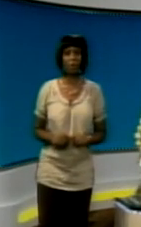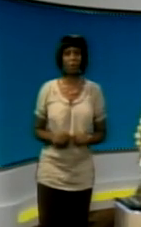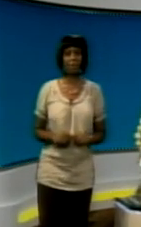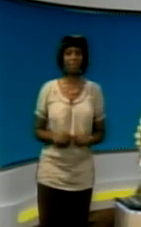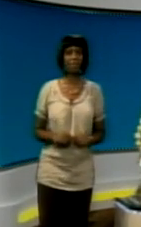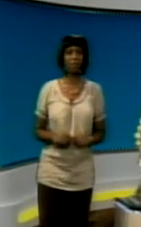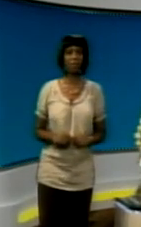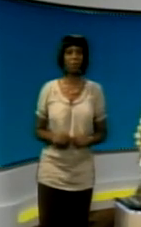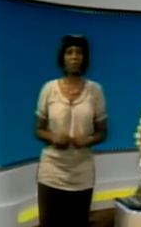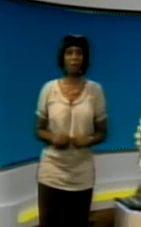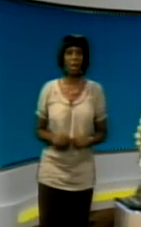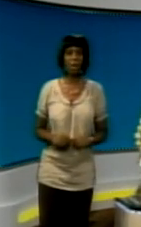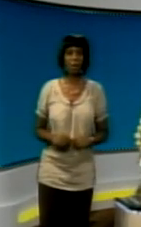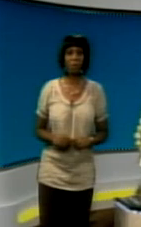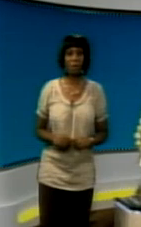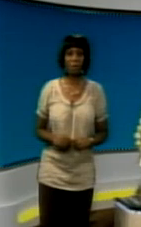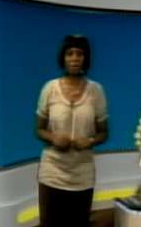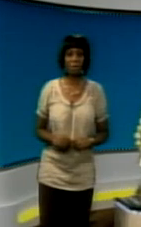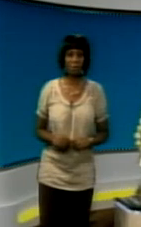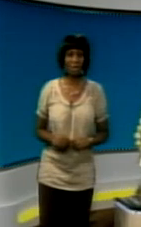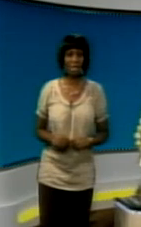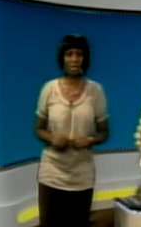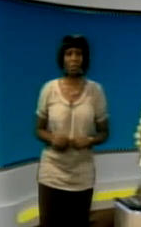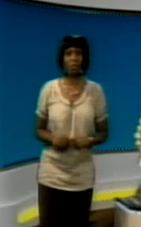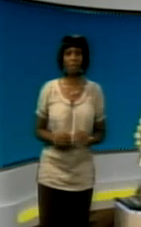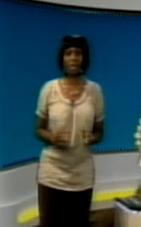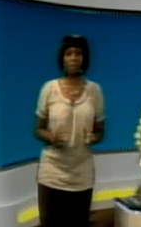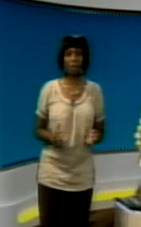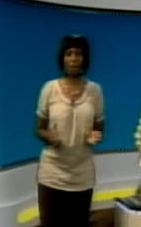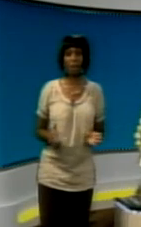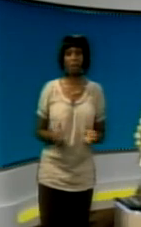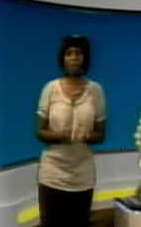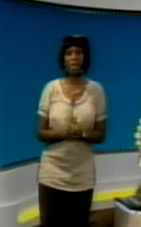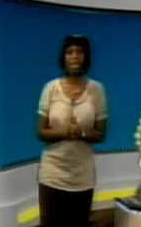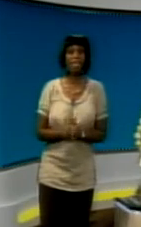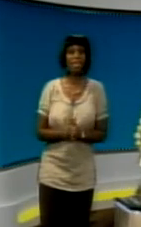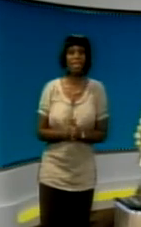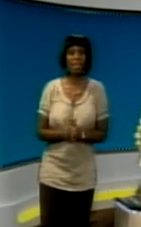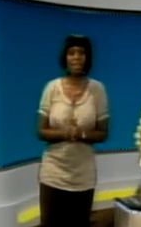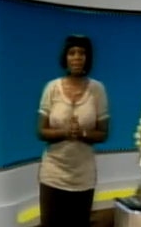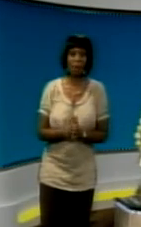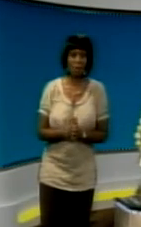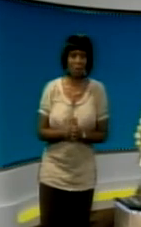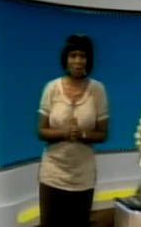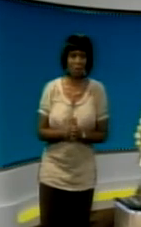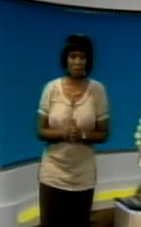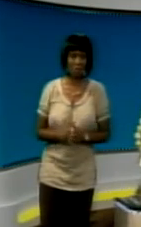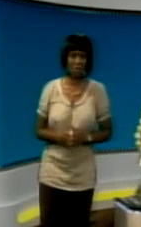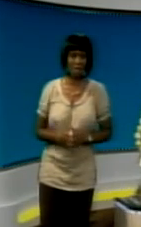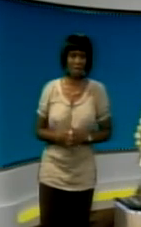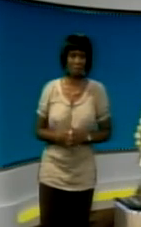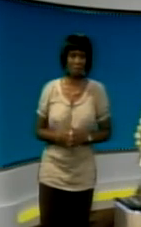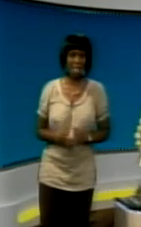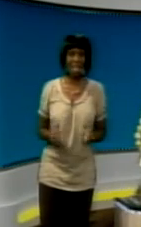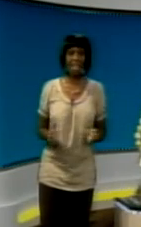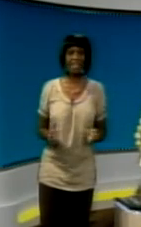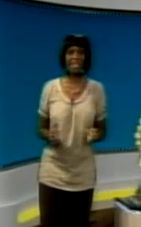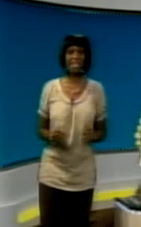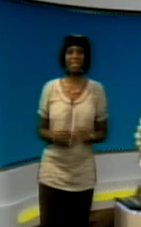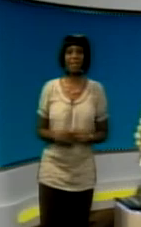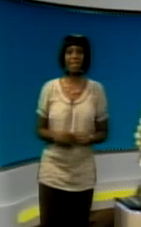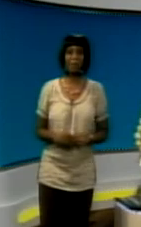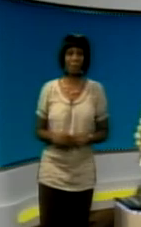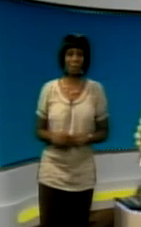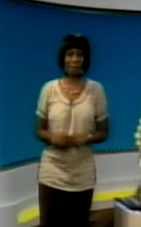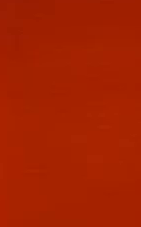18,775 for the 26th of October, 2015, supervised by auditor Nikolai Collymore from Ernst & Young. Let's